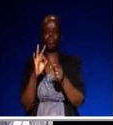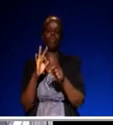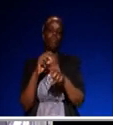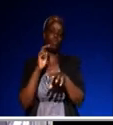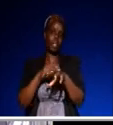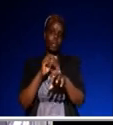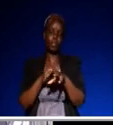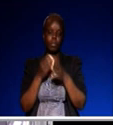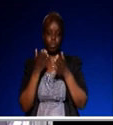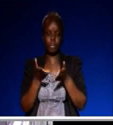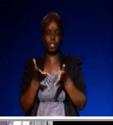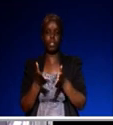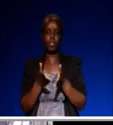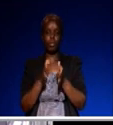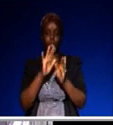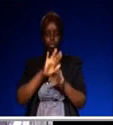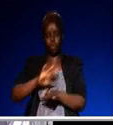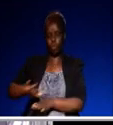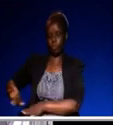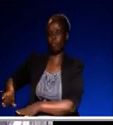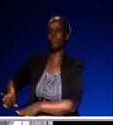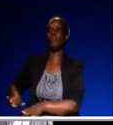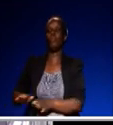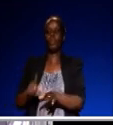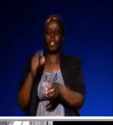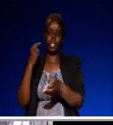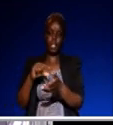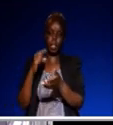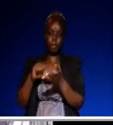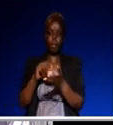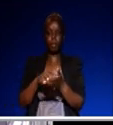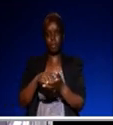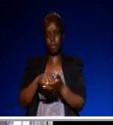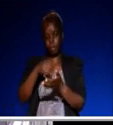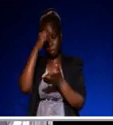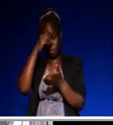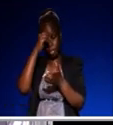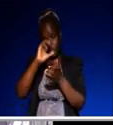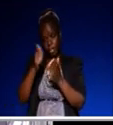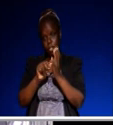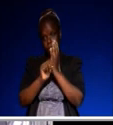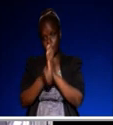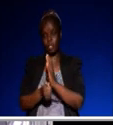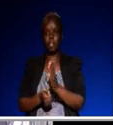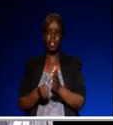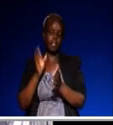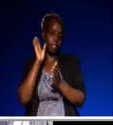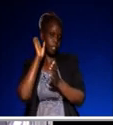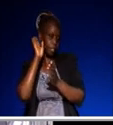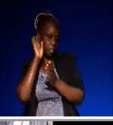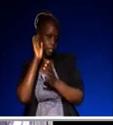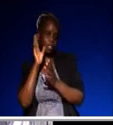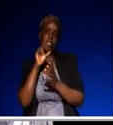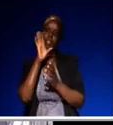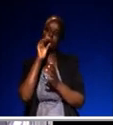this lesson, we'll move away from grammar, and we are going to do another skill, that is listening and